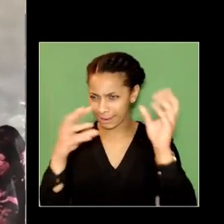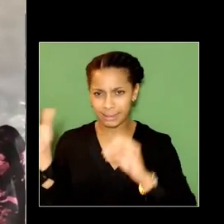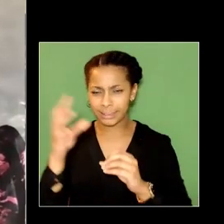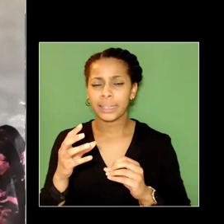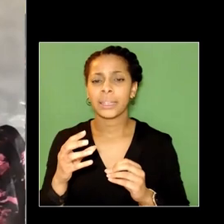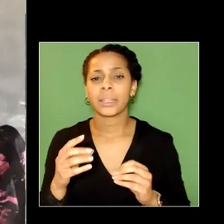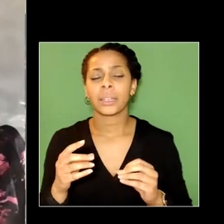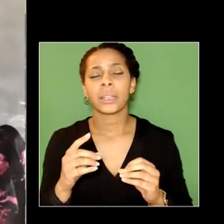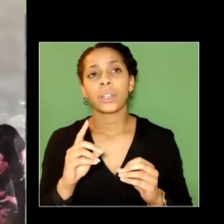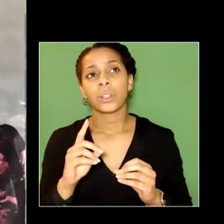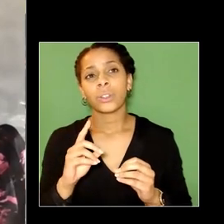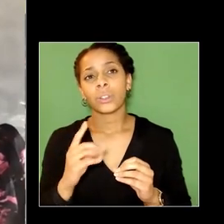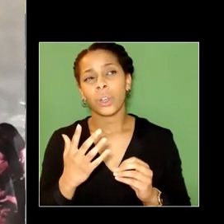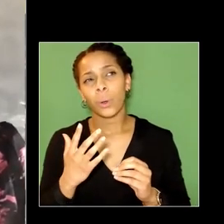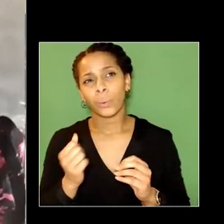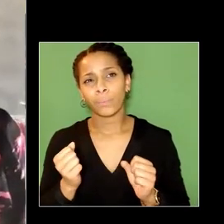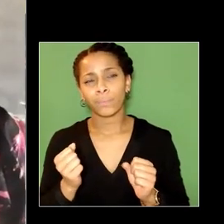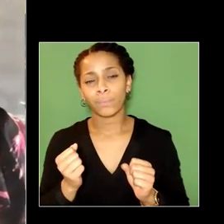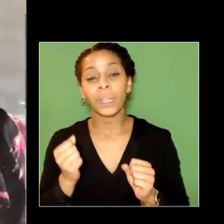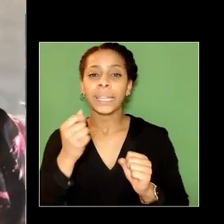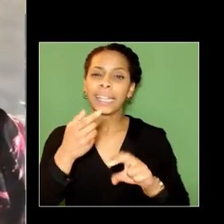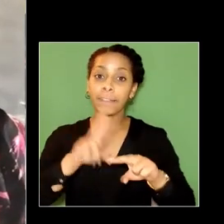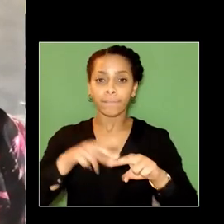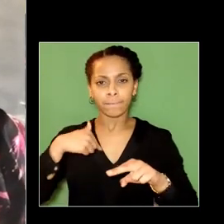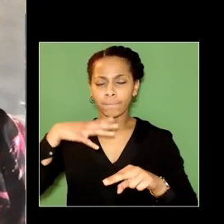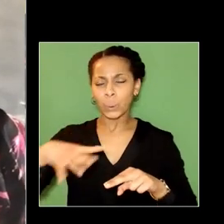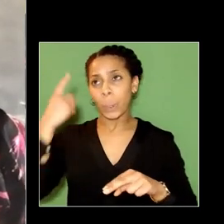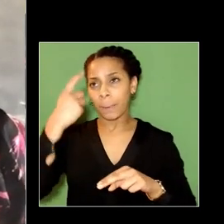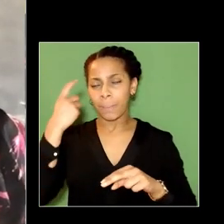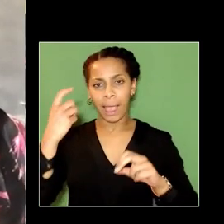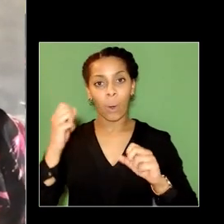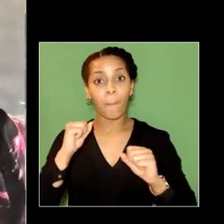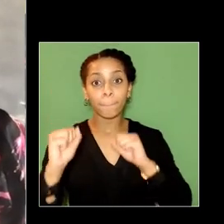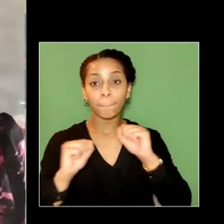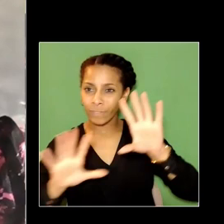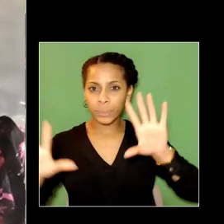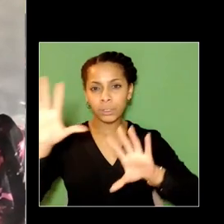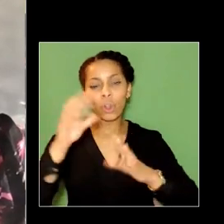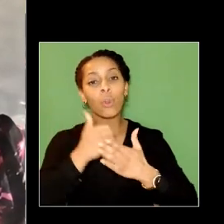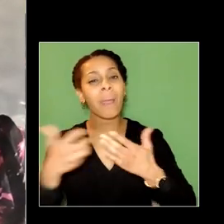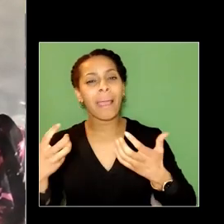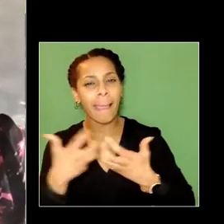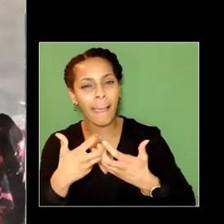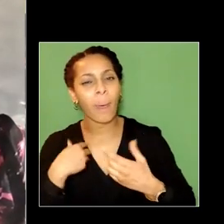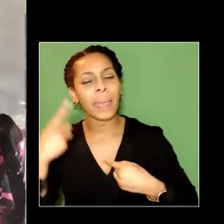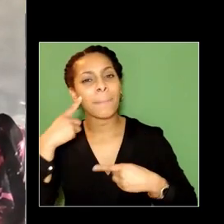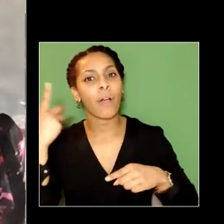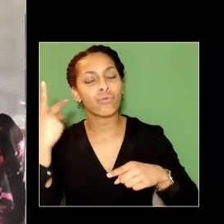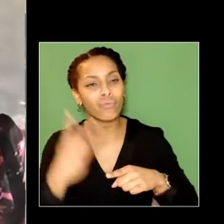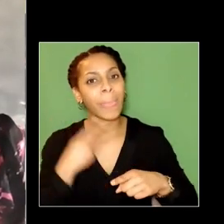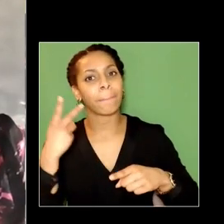more, in order to think about movement, I probably spend more time thinking about rhythm, which means listening